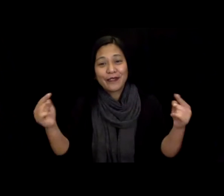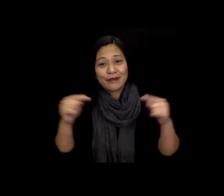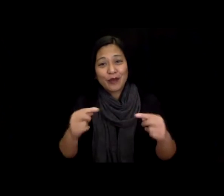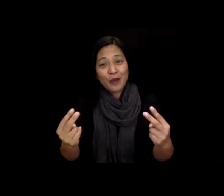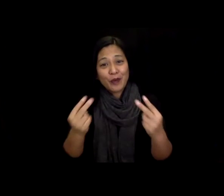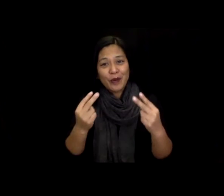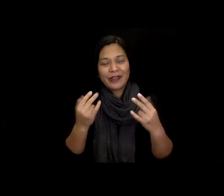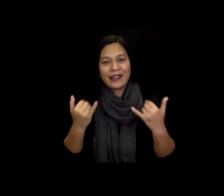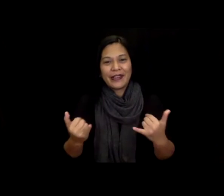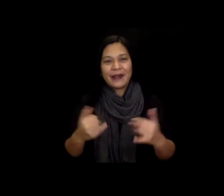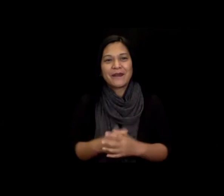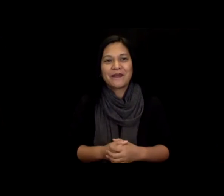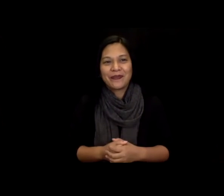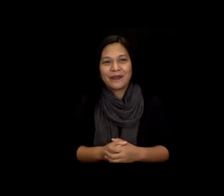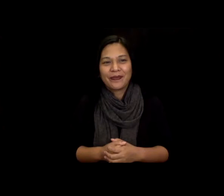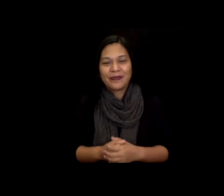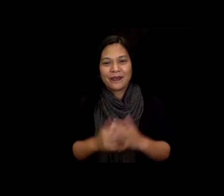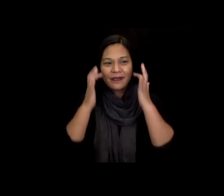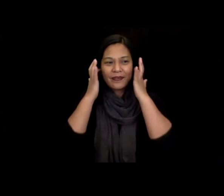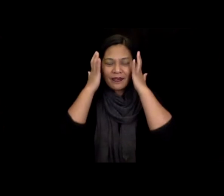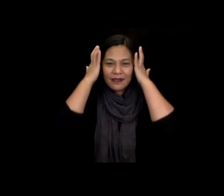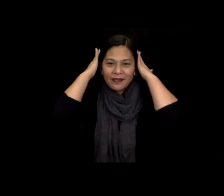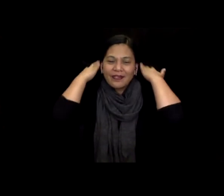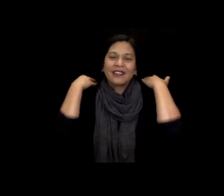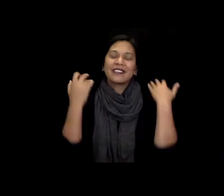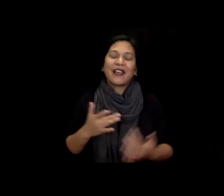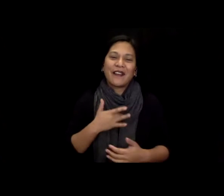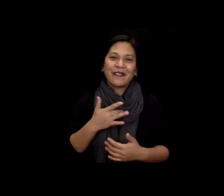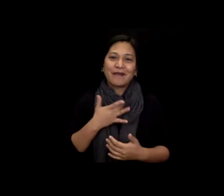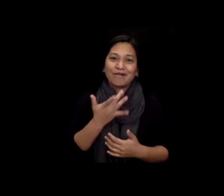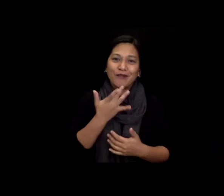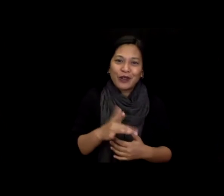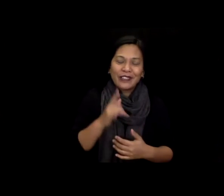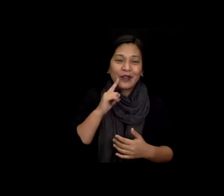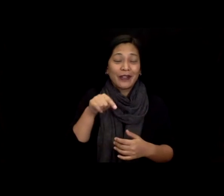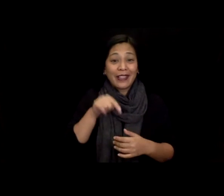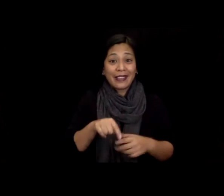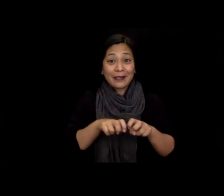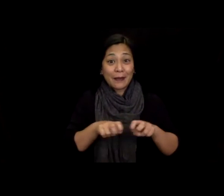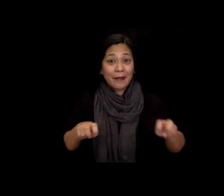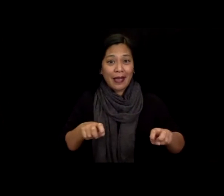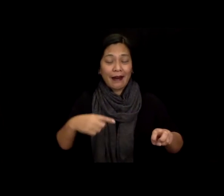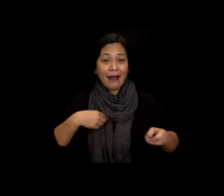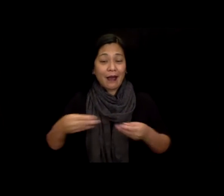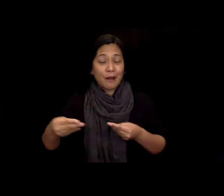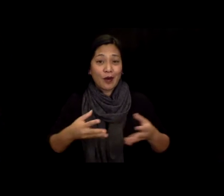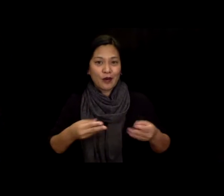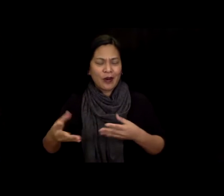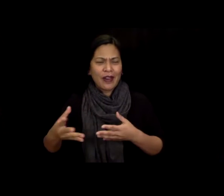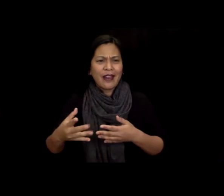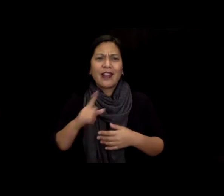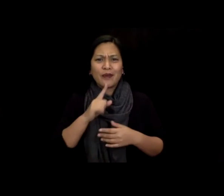And it's a real treat to moderate this panel with a number of